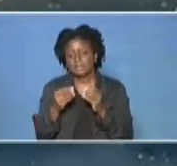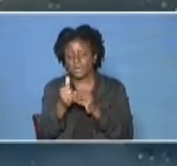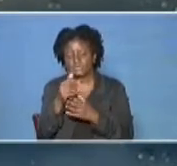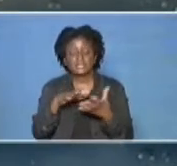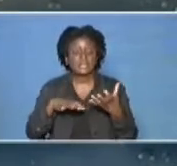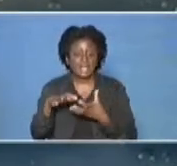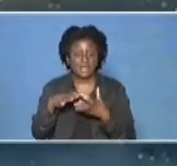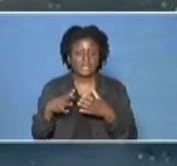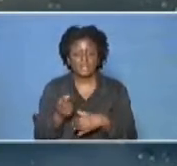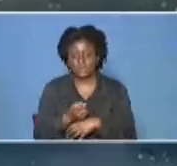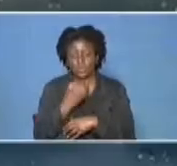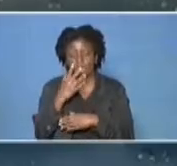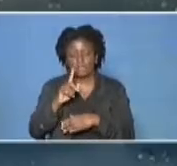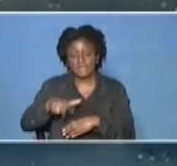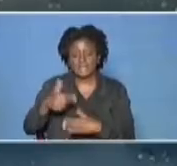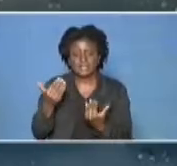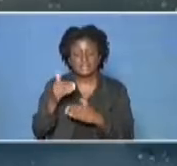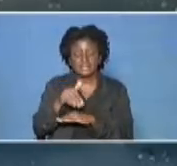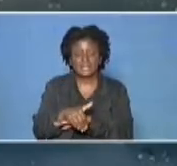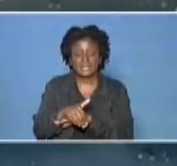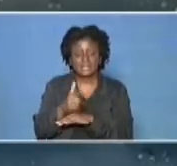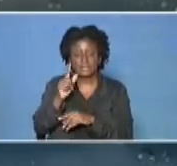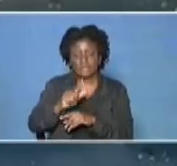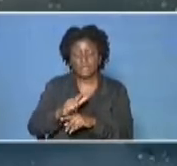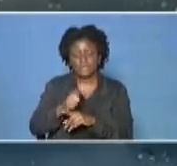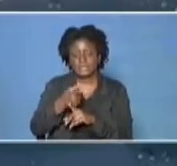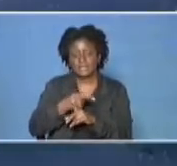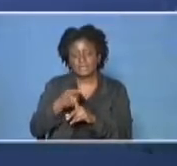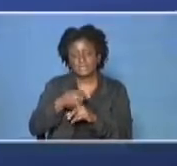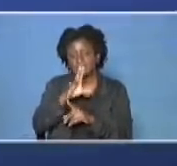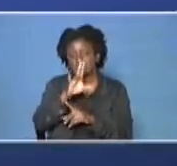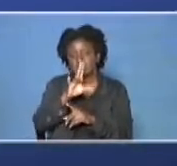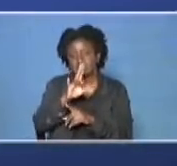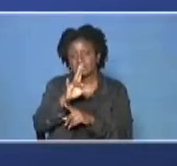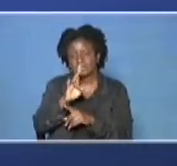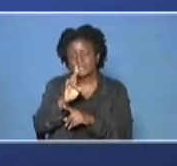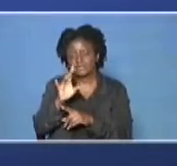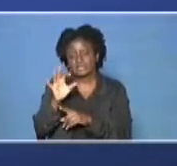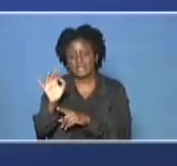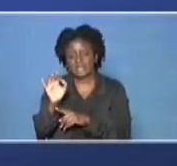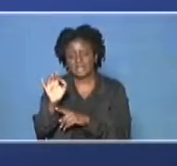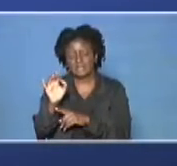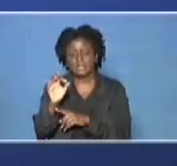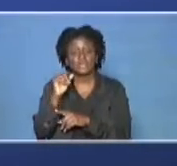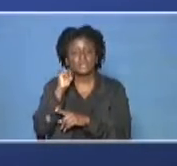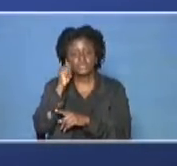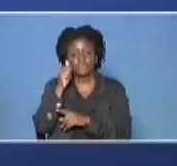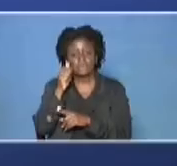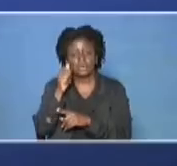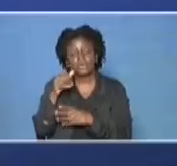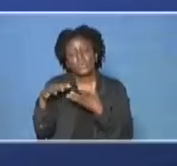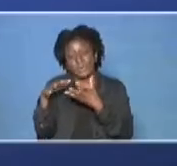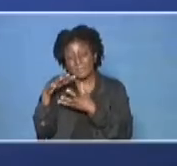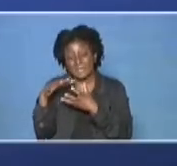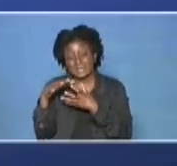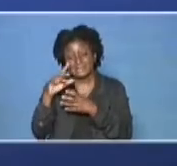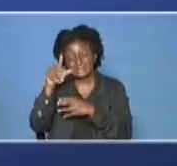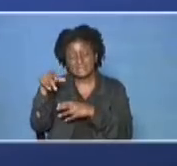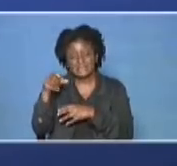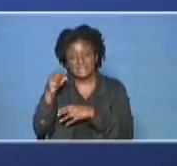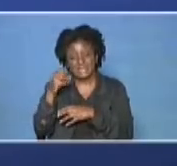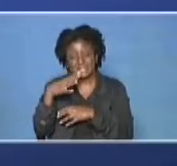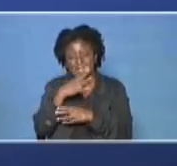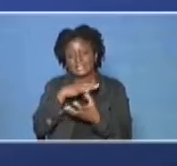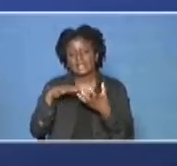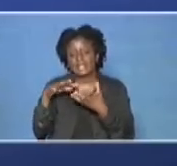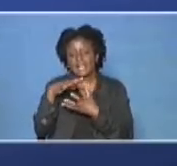bit on the warm side later on tonight, with your low temperature just around 79 degrees. And tomorrow, mixed bag once again of clouds and sunshine,